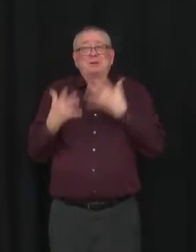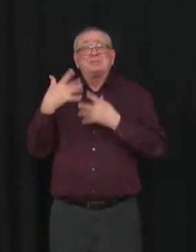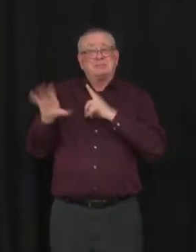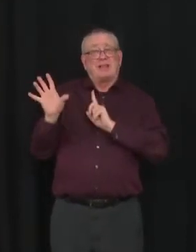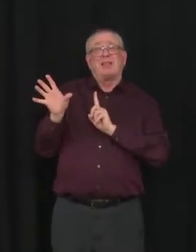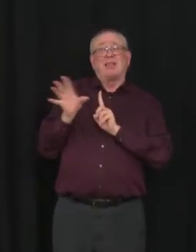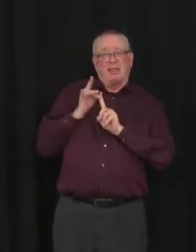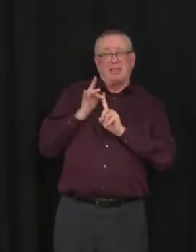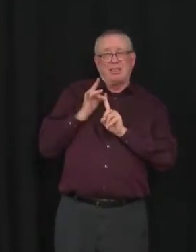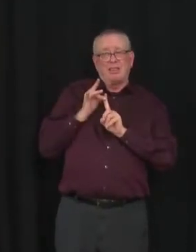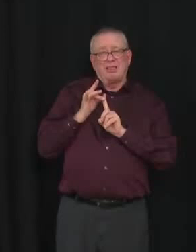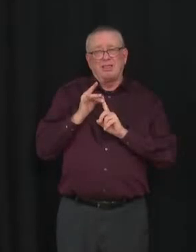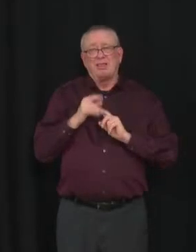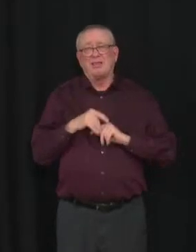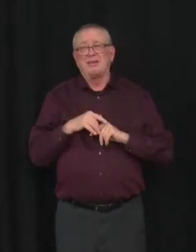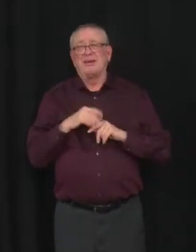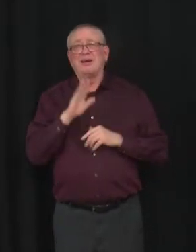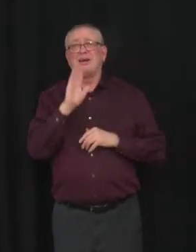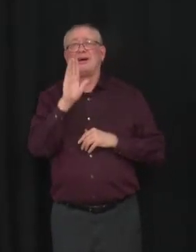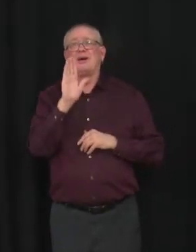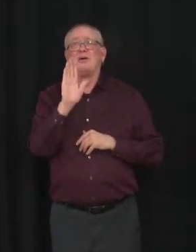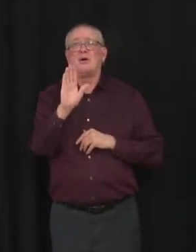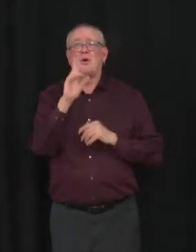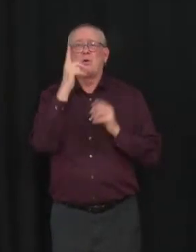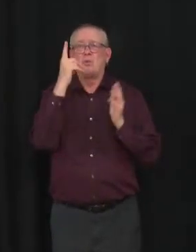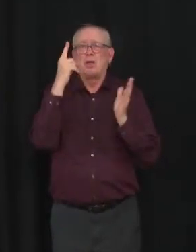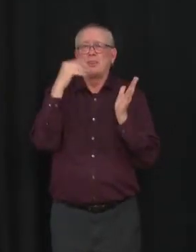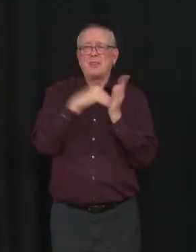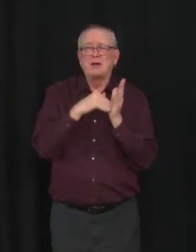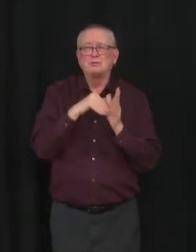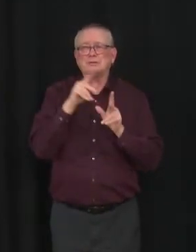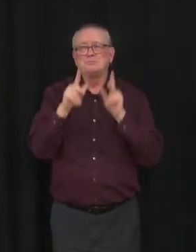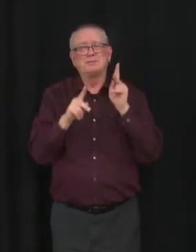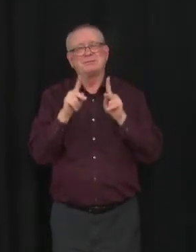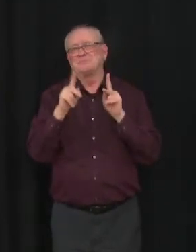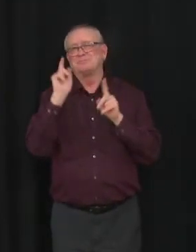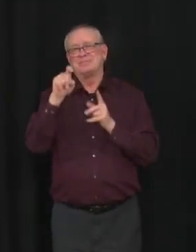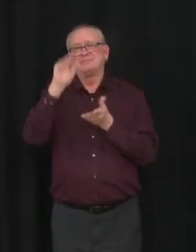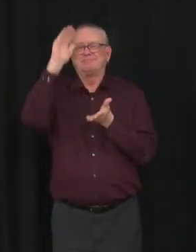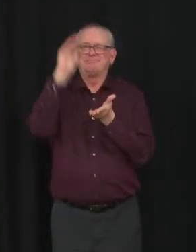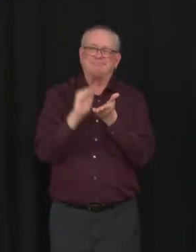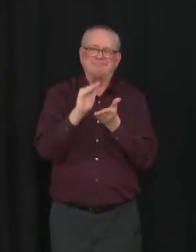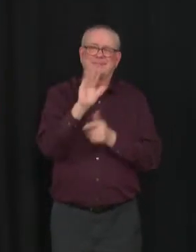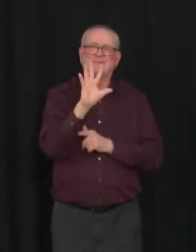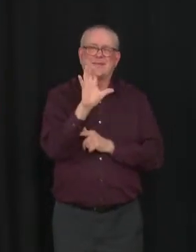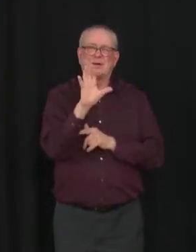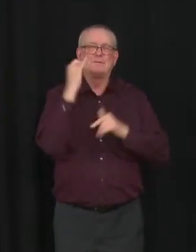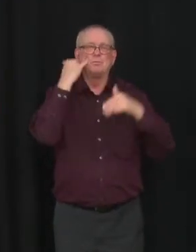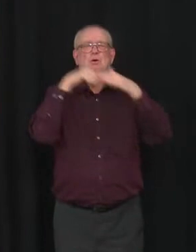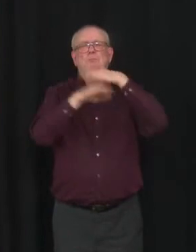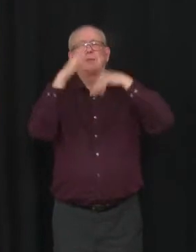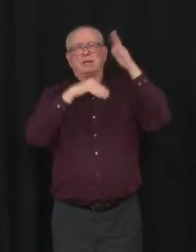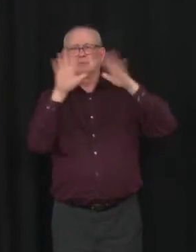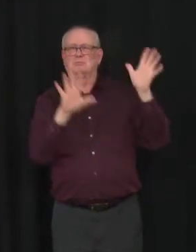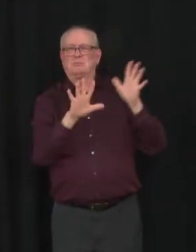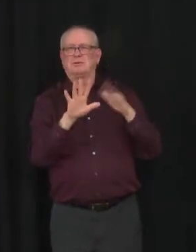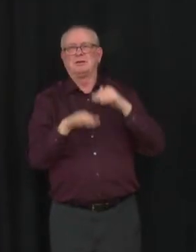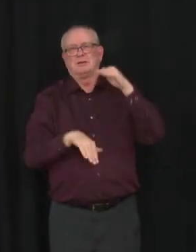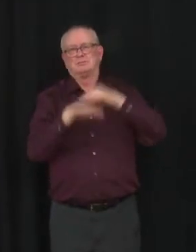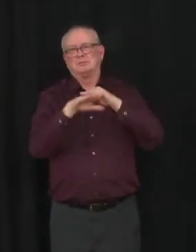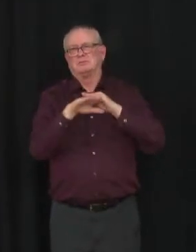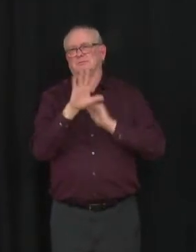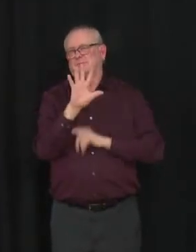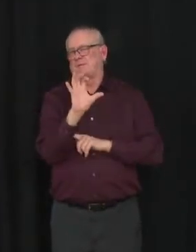are now limited to 50% of this capacity. Venues with a capacity of between 500 and 1,000 are capped at 500.